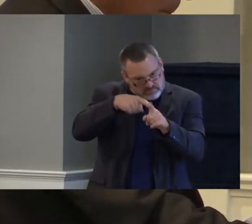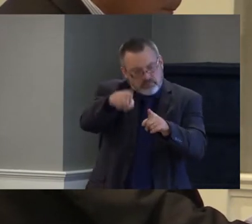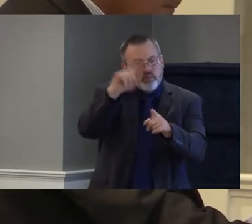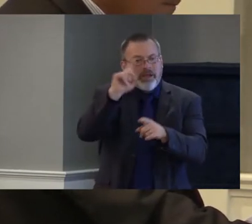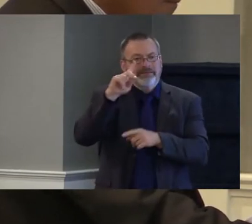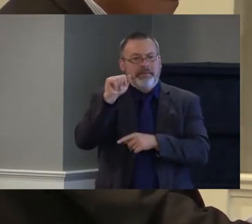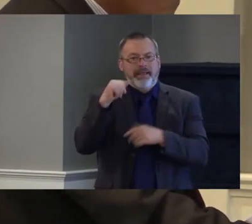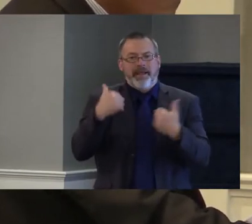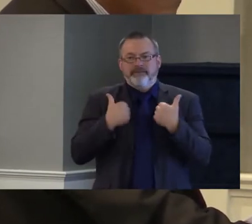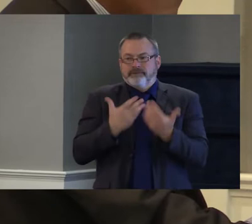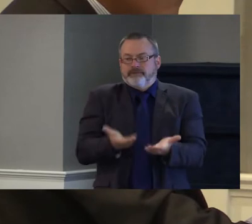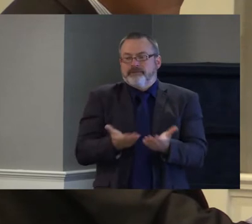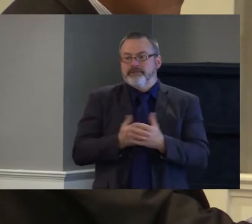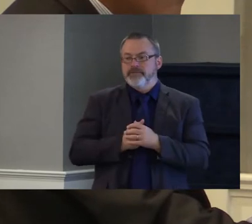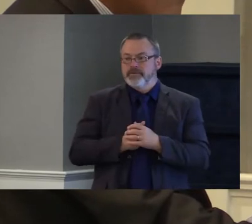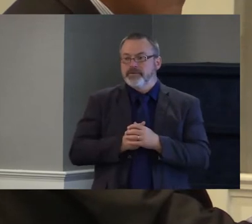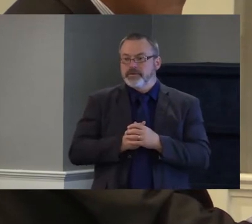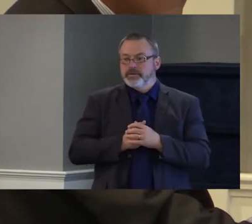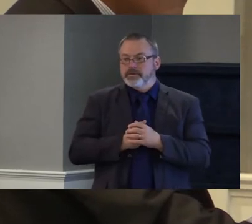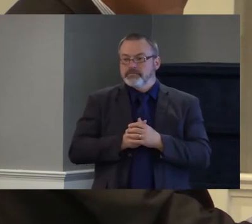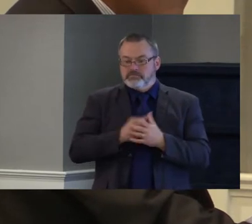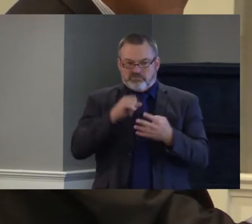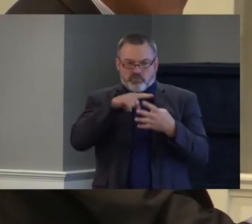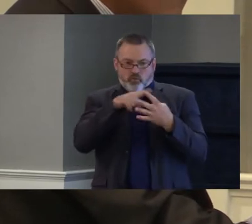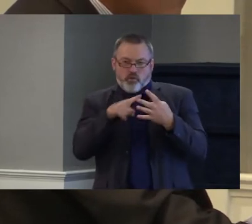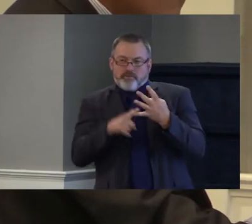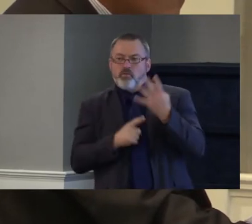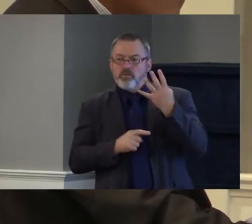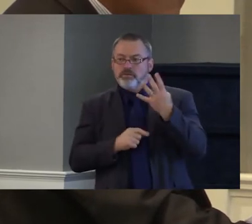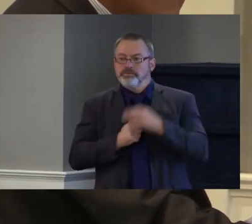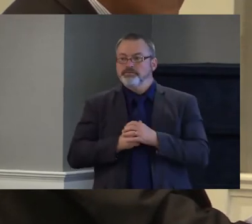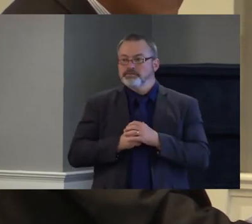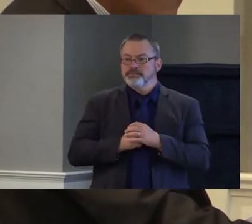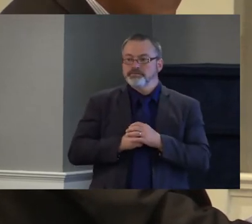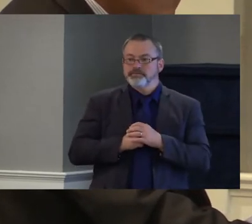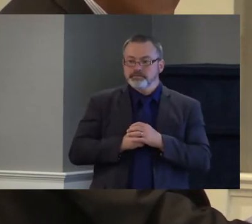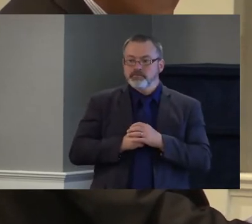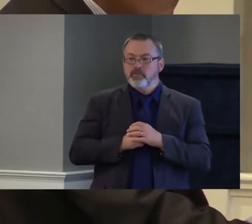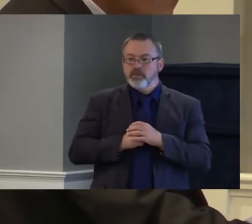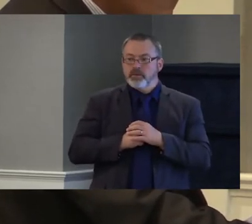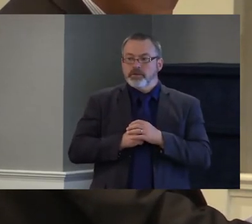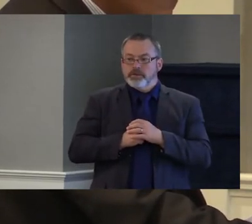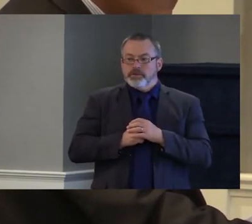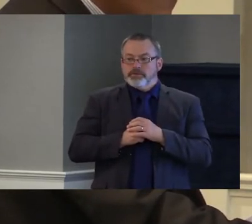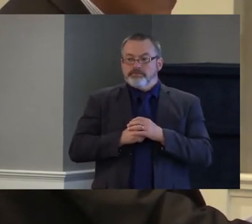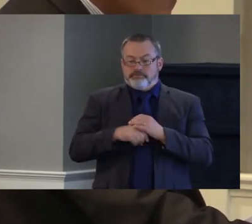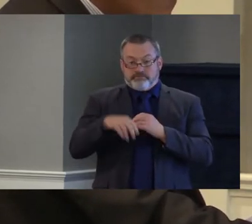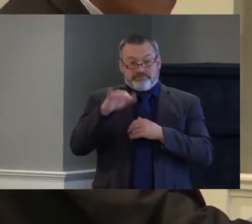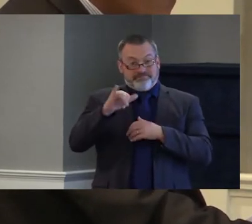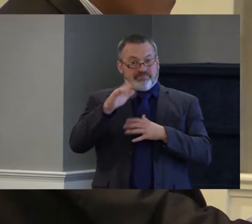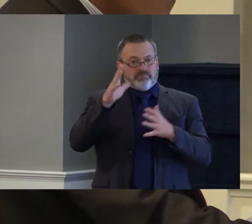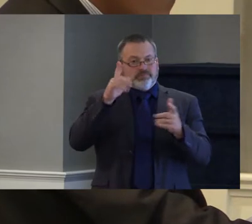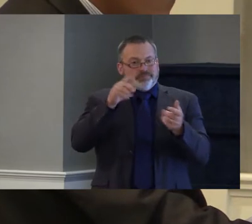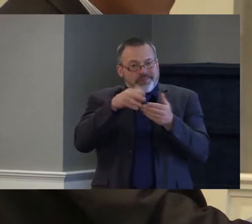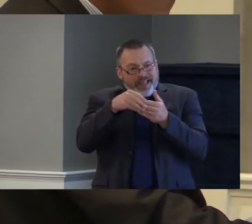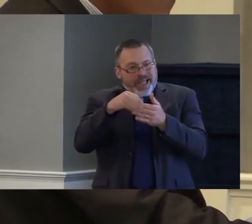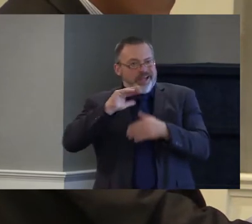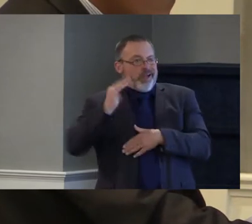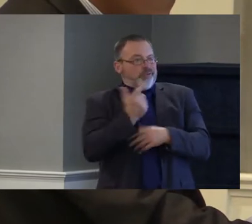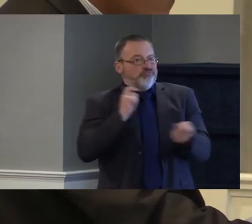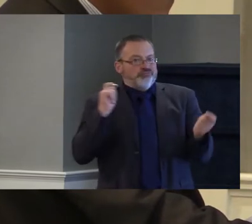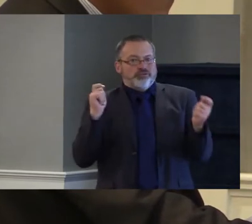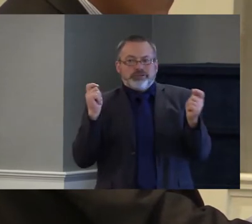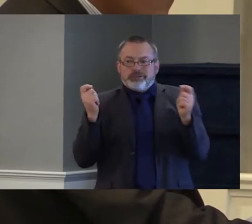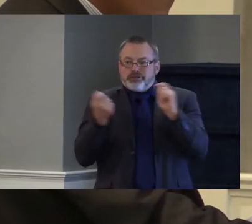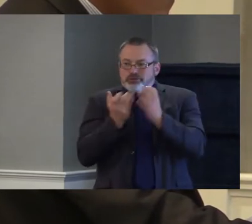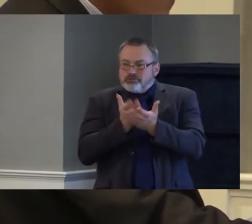These words, perhaps most noticeably, led to the transformation of the built environment in the United States. All public buildings are now